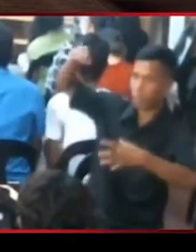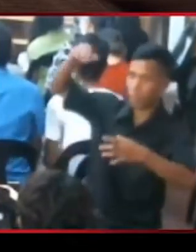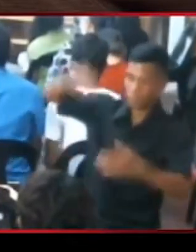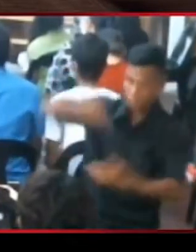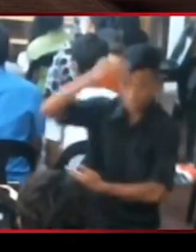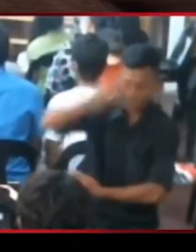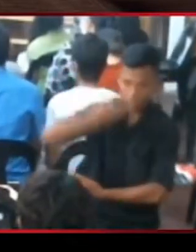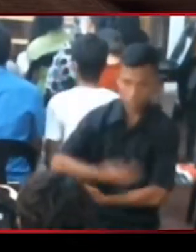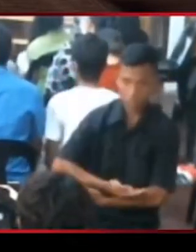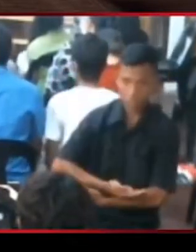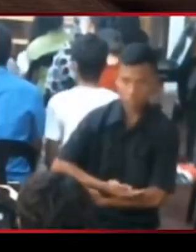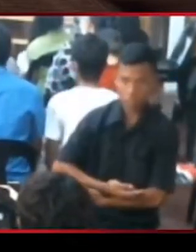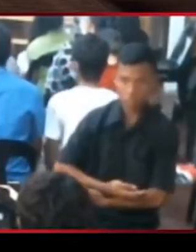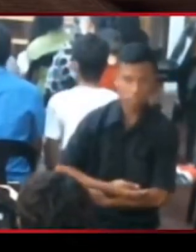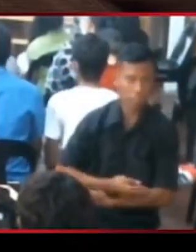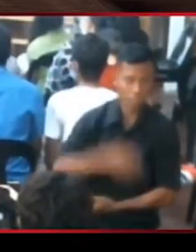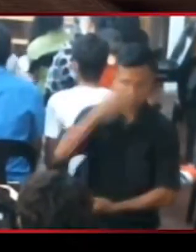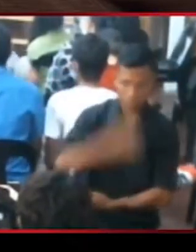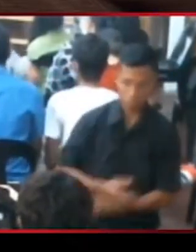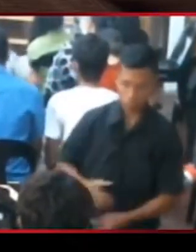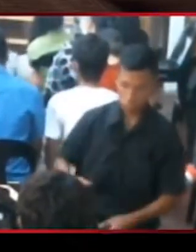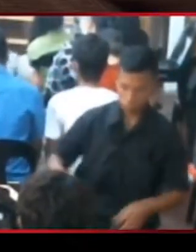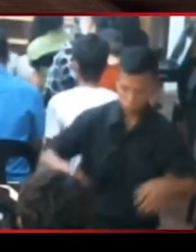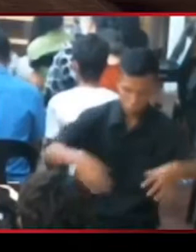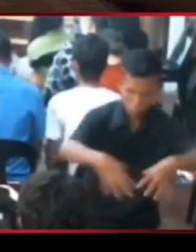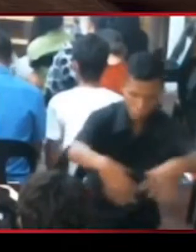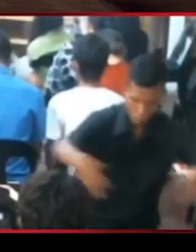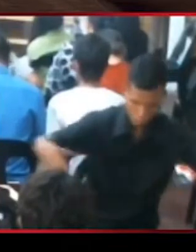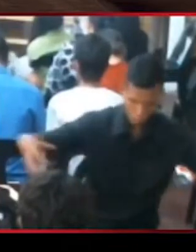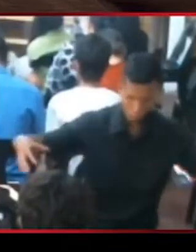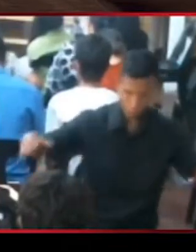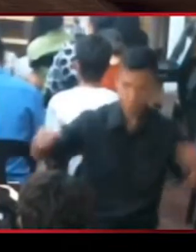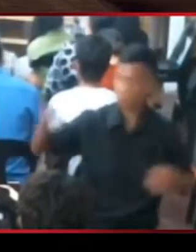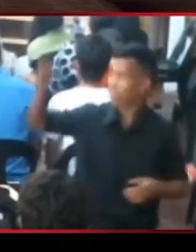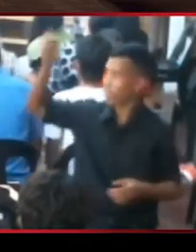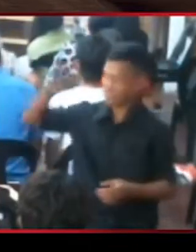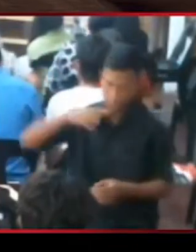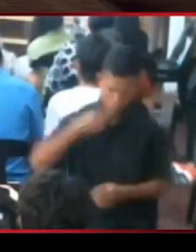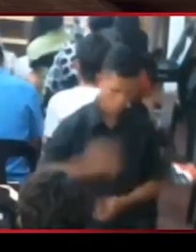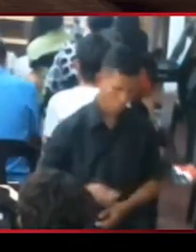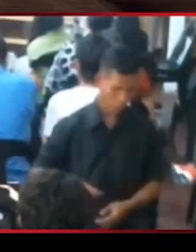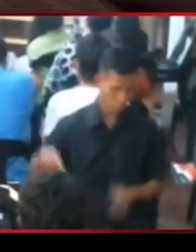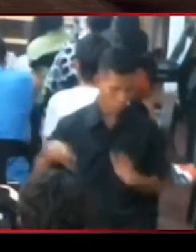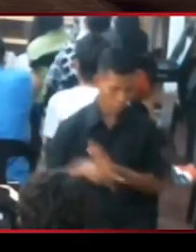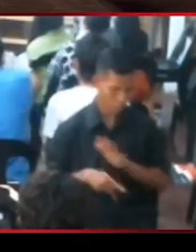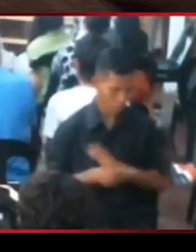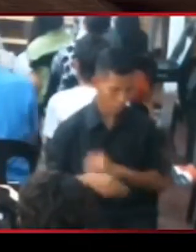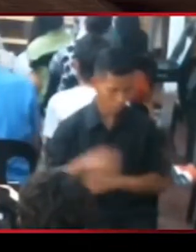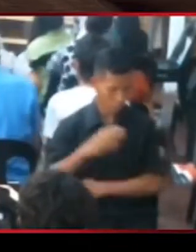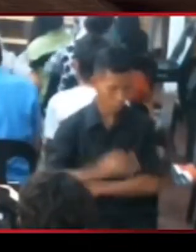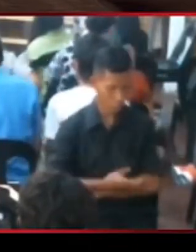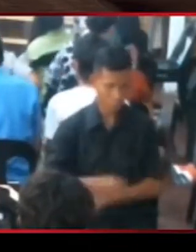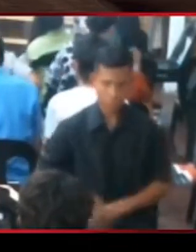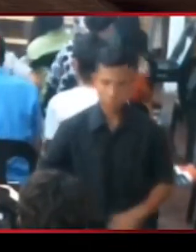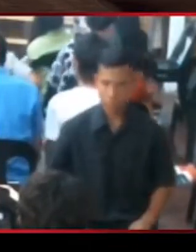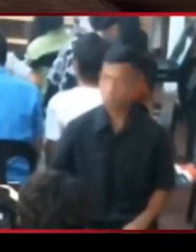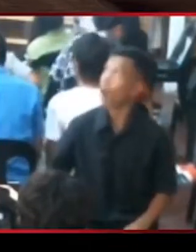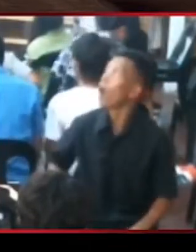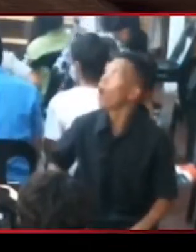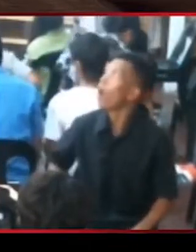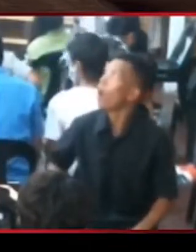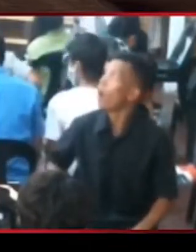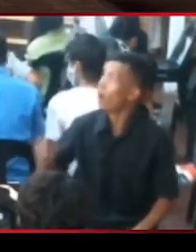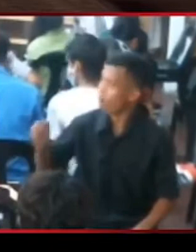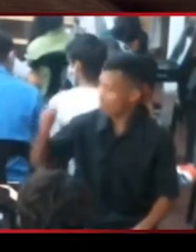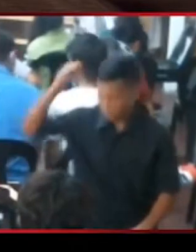understand. And Abraham was submissive. Maybe in the back of his mind he says, well, it won't matter.